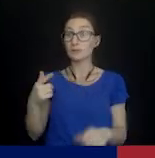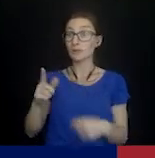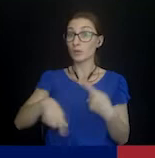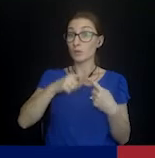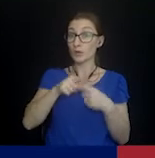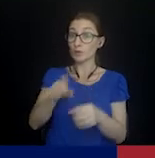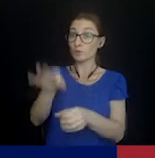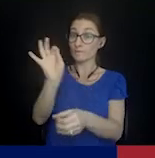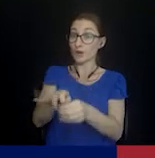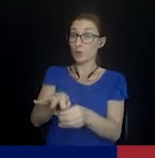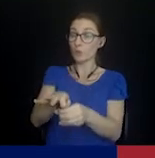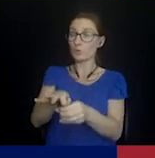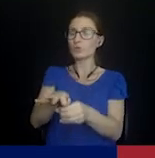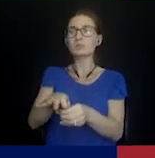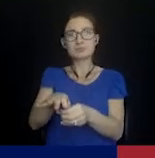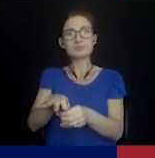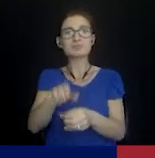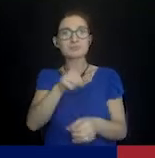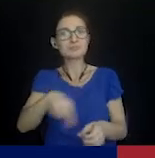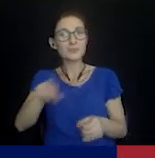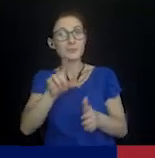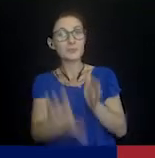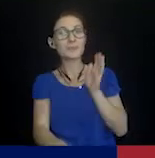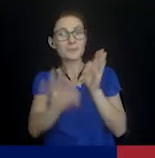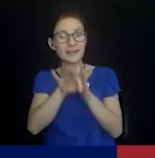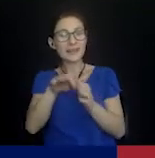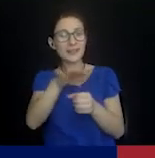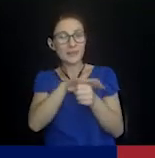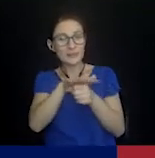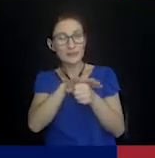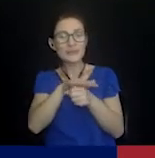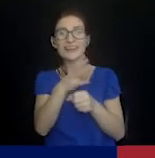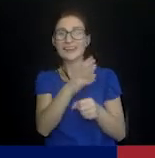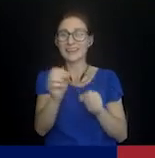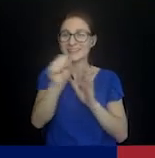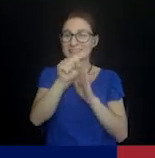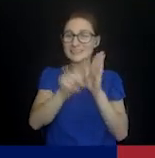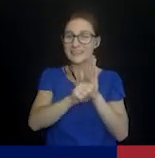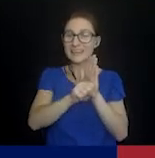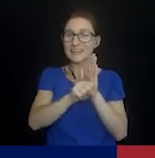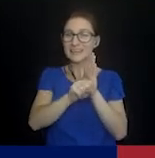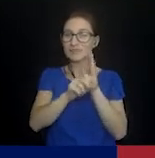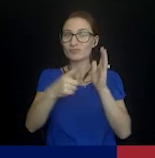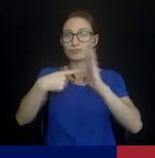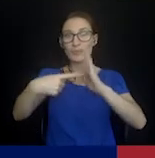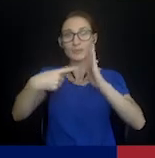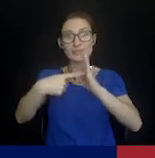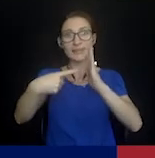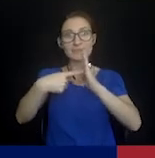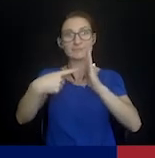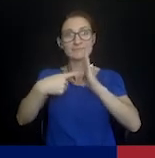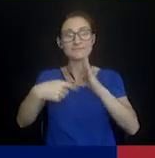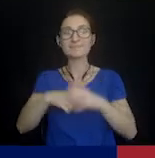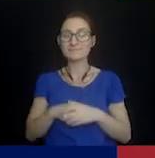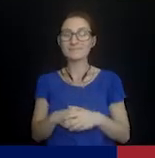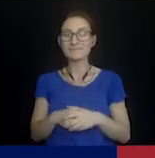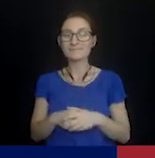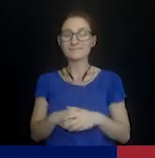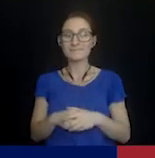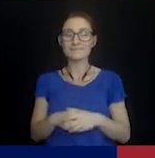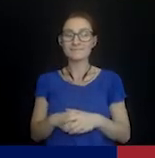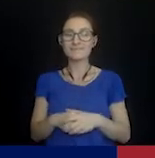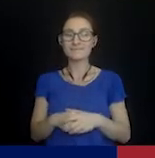that's how we elect our local and state officials and our individuals that are representing